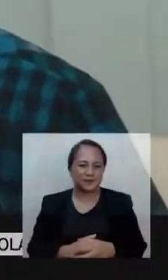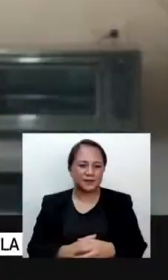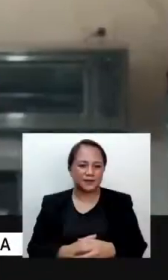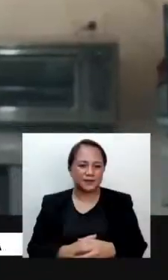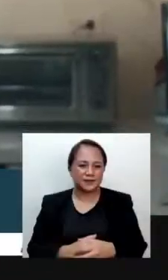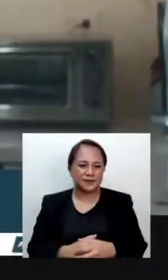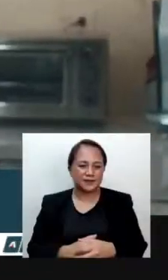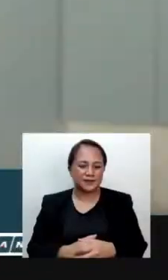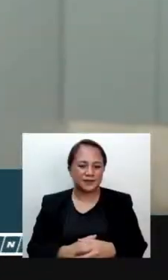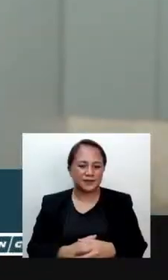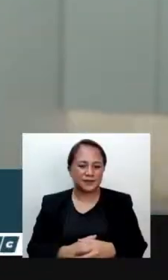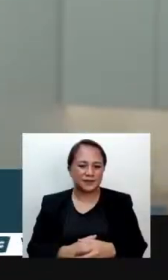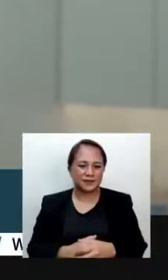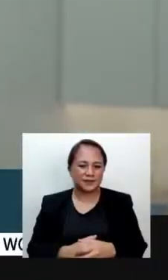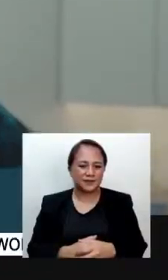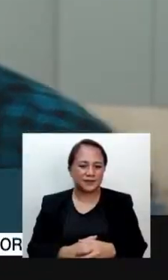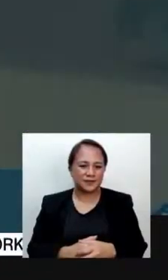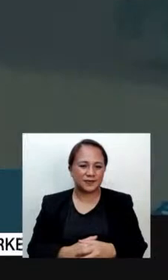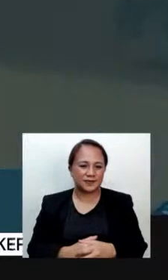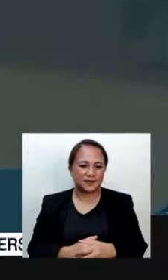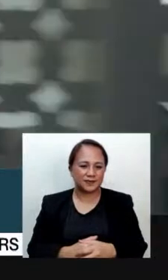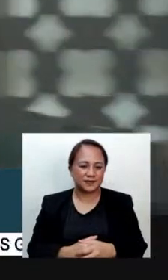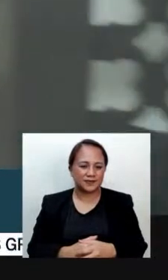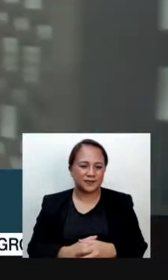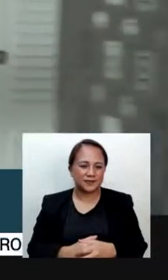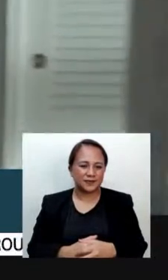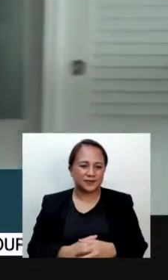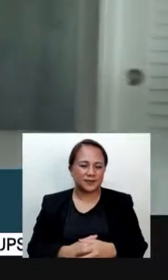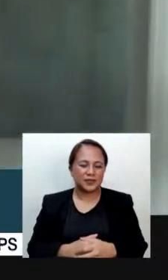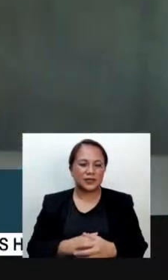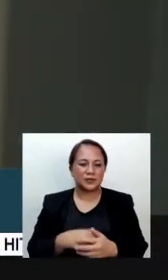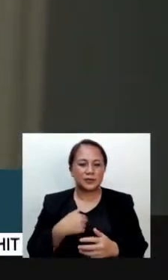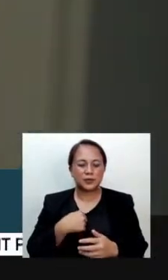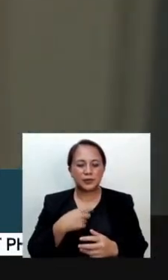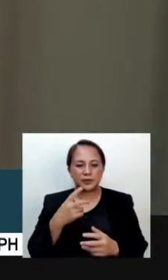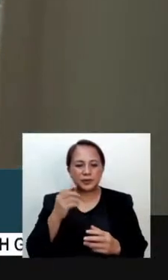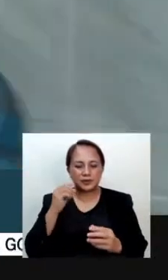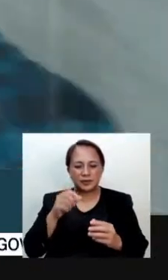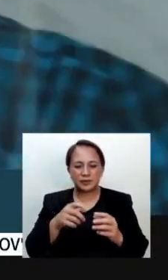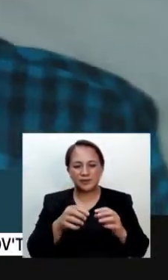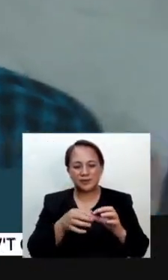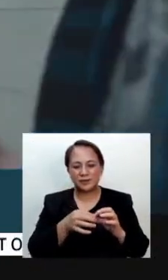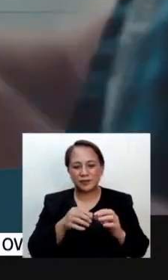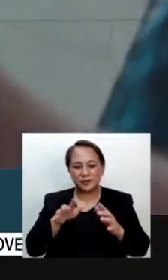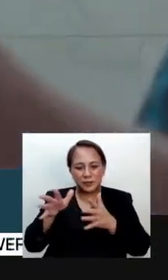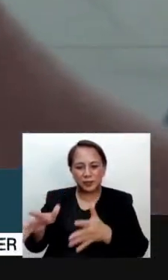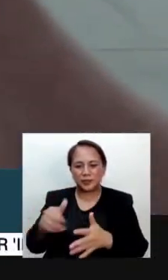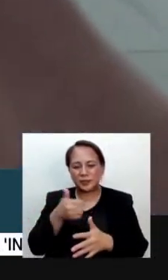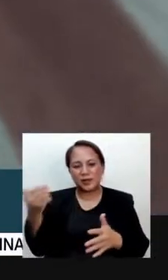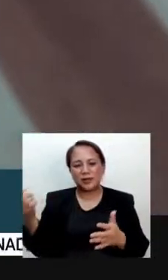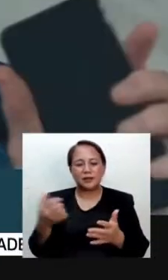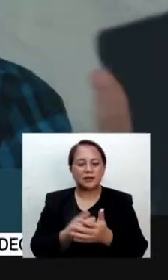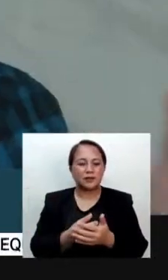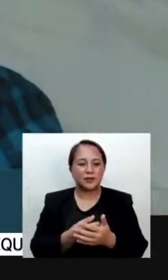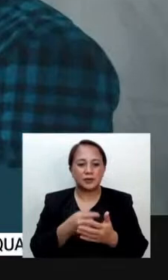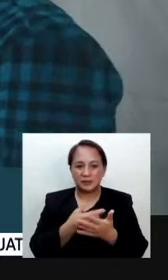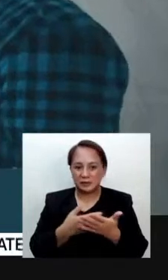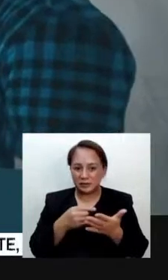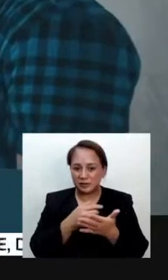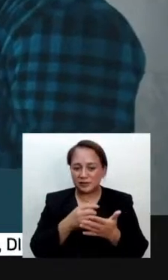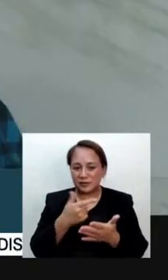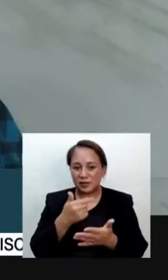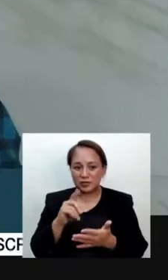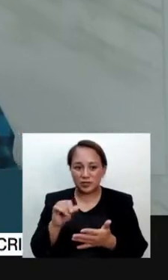Oh no, I lost my phone. Here we go. You need to unplug from all your gadgets in order to plug romance back into your love